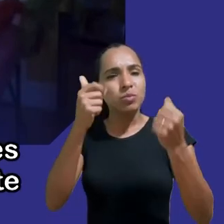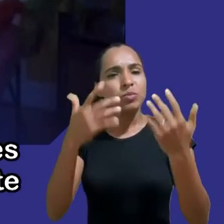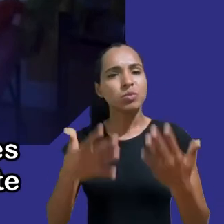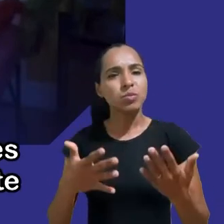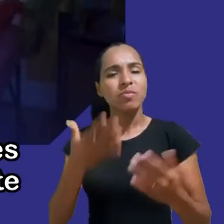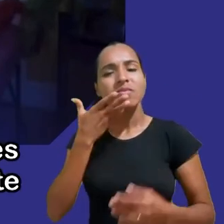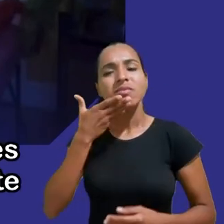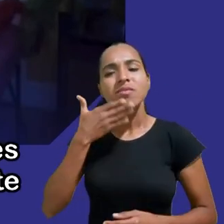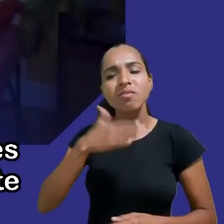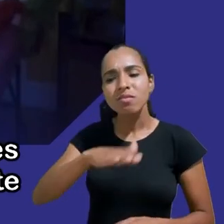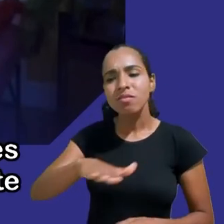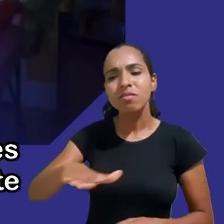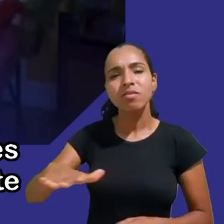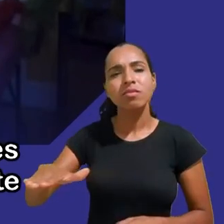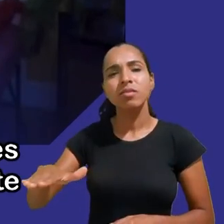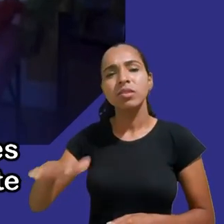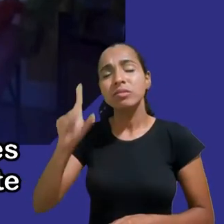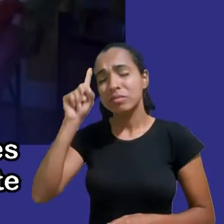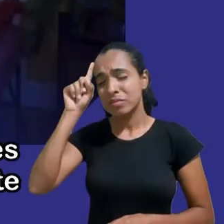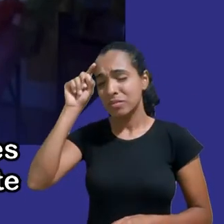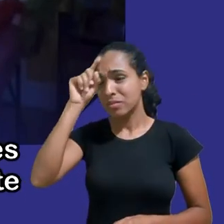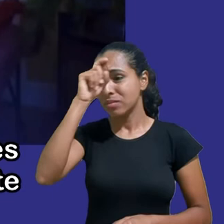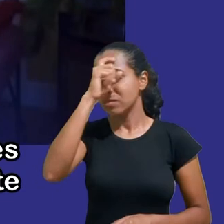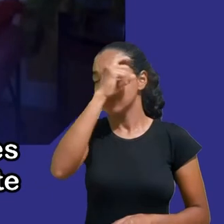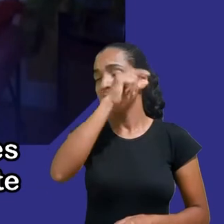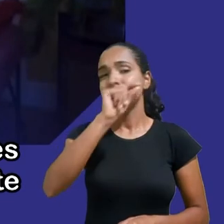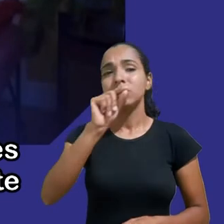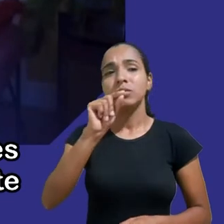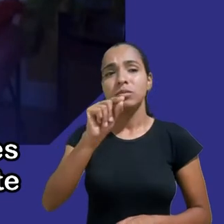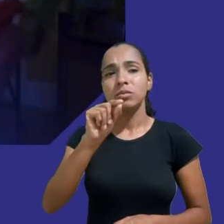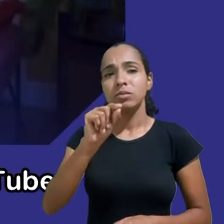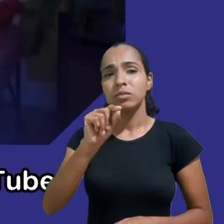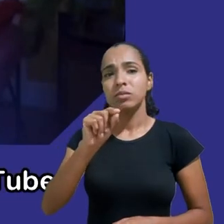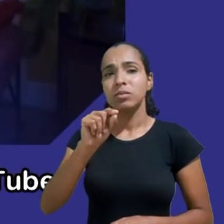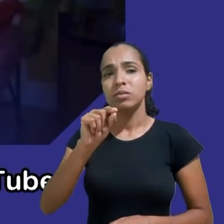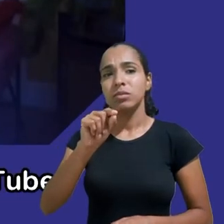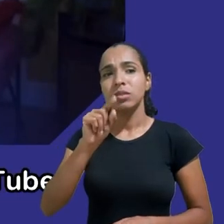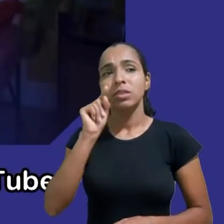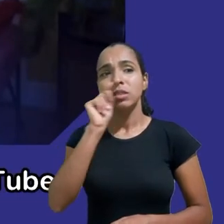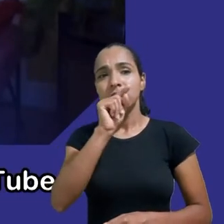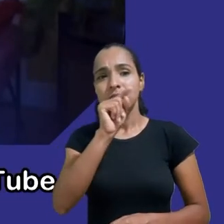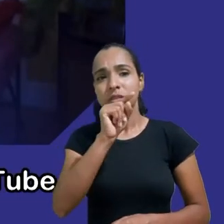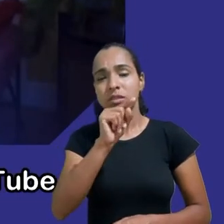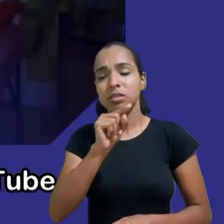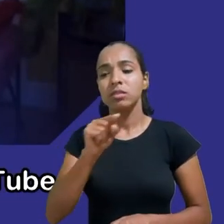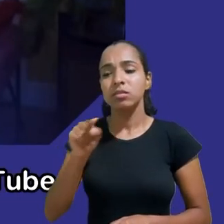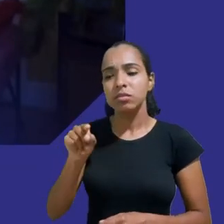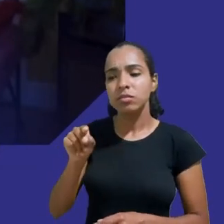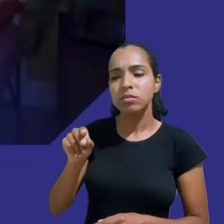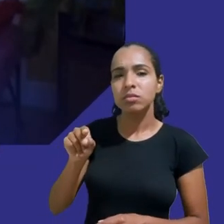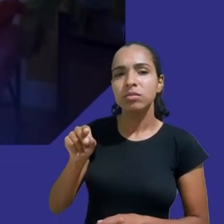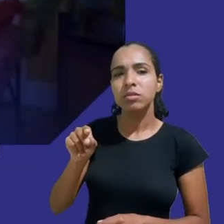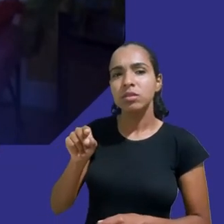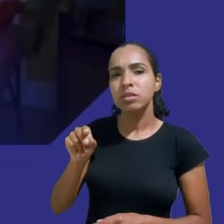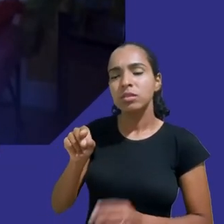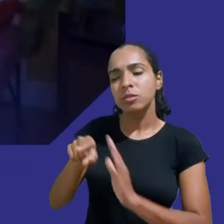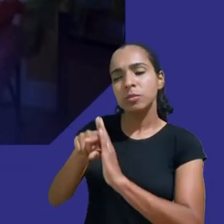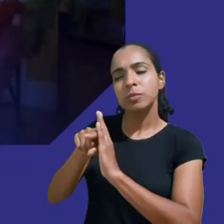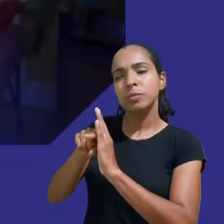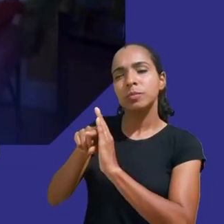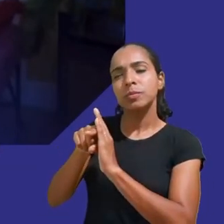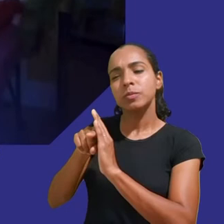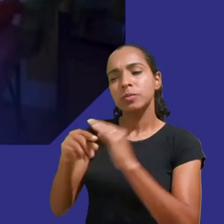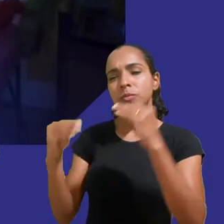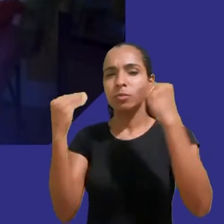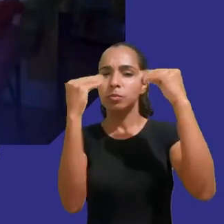competitors who actually do not illegally collect children's data to compete with companies like YouTube which are using all of